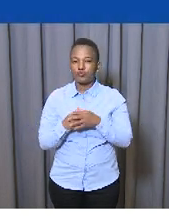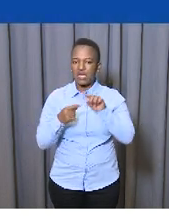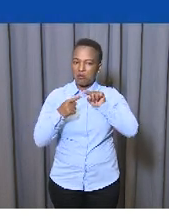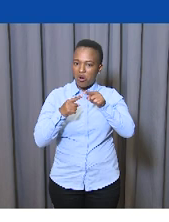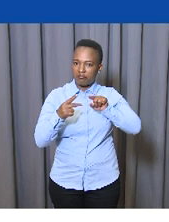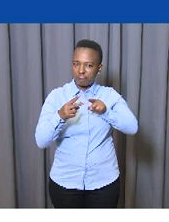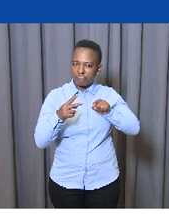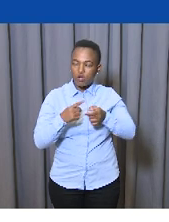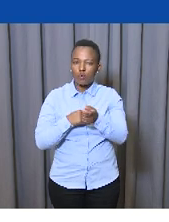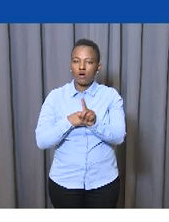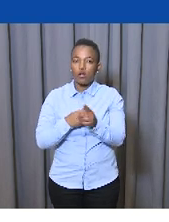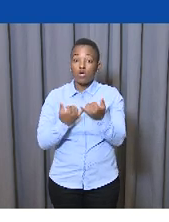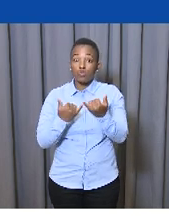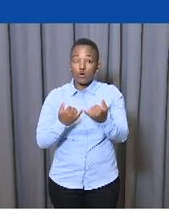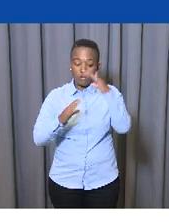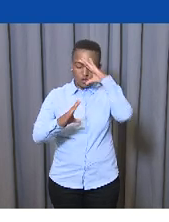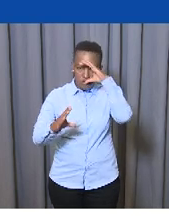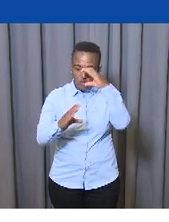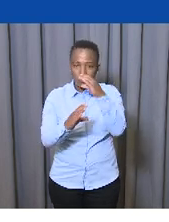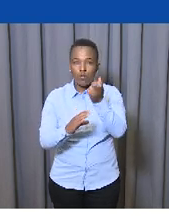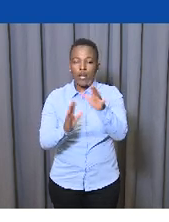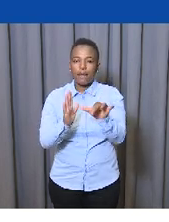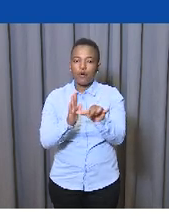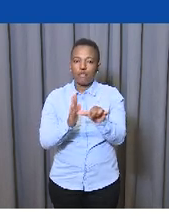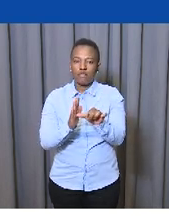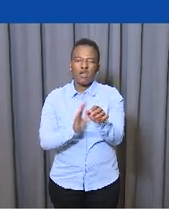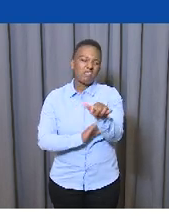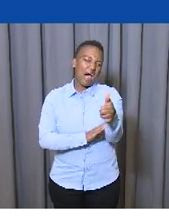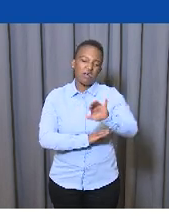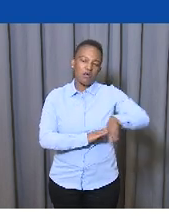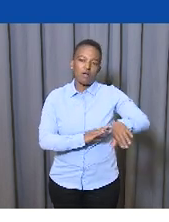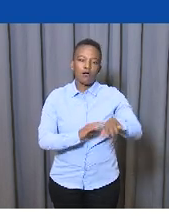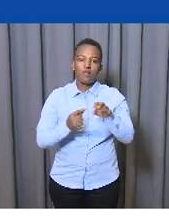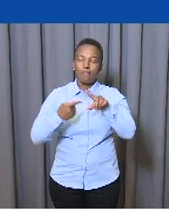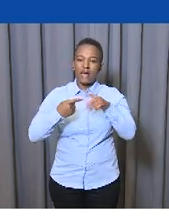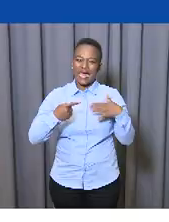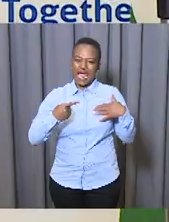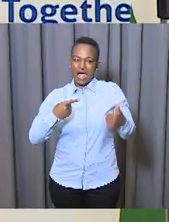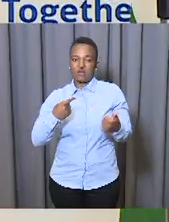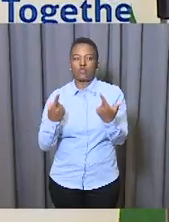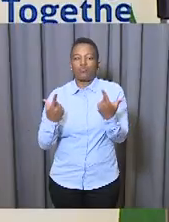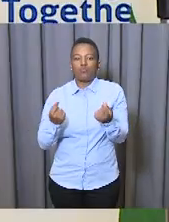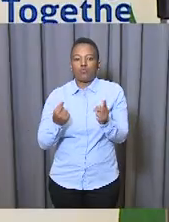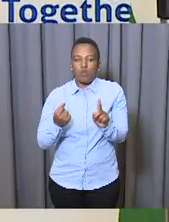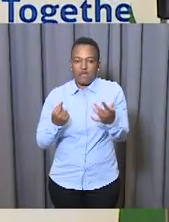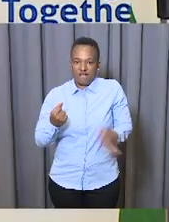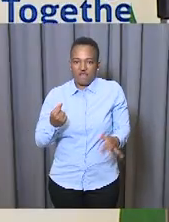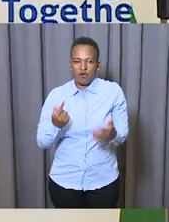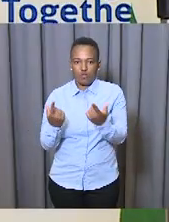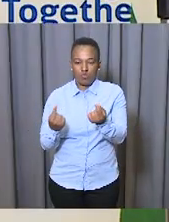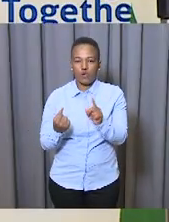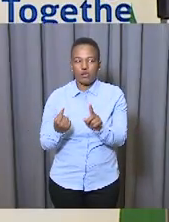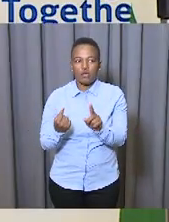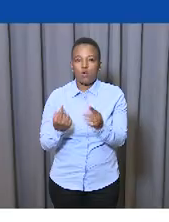The key thing today we want to focus on, we're not going to deal with all the others. It's just our health response. We are entering a new